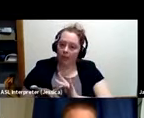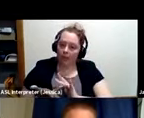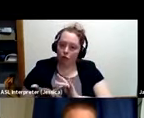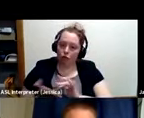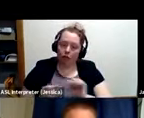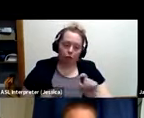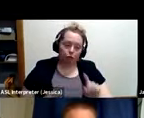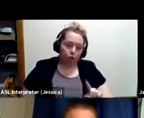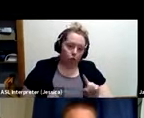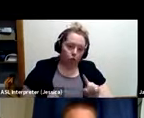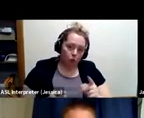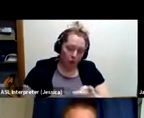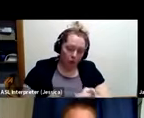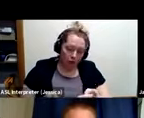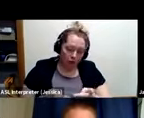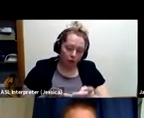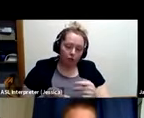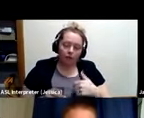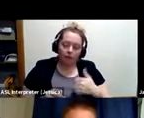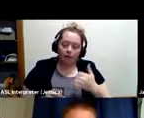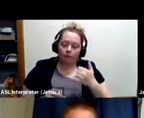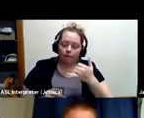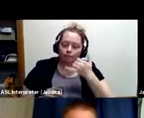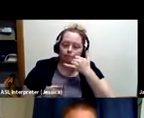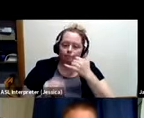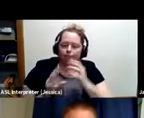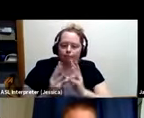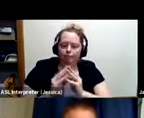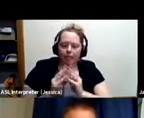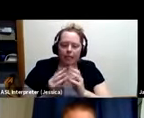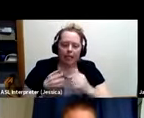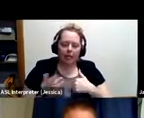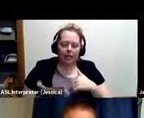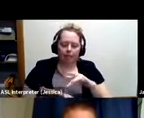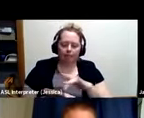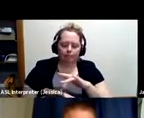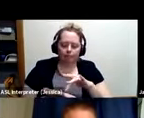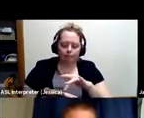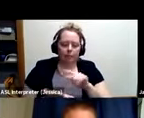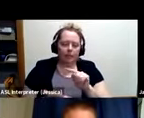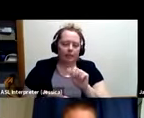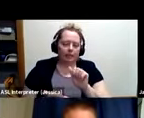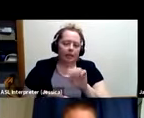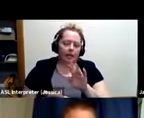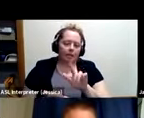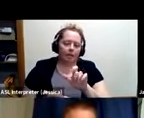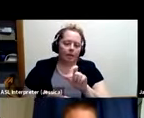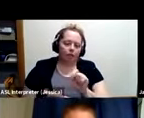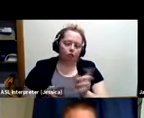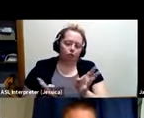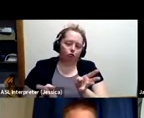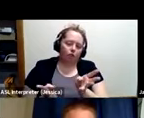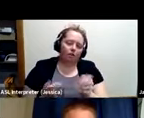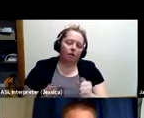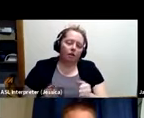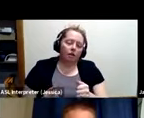doctor over a tablet, like do a video chat consultation. And after getting blood work and being approved, they can have their PrEP